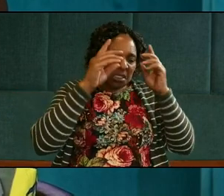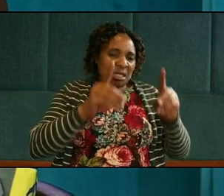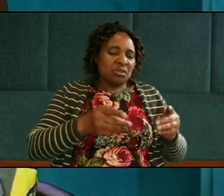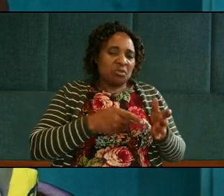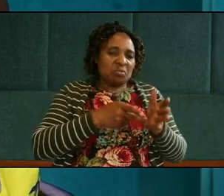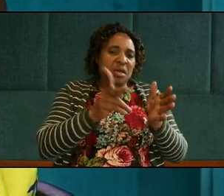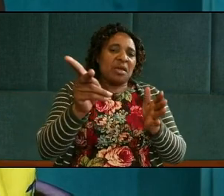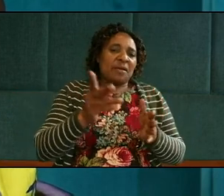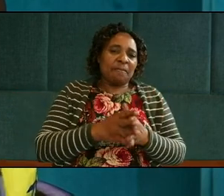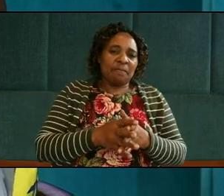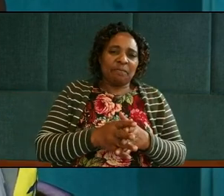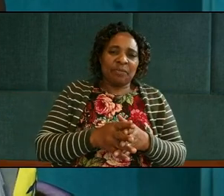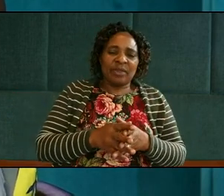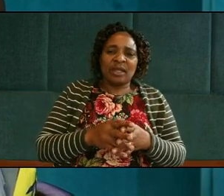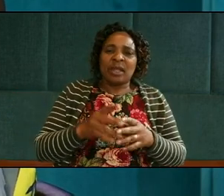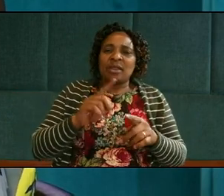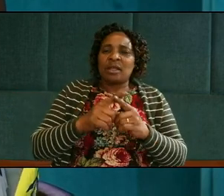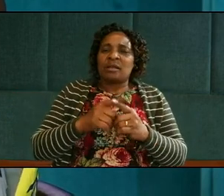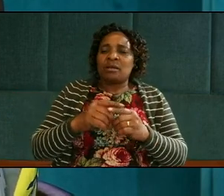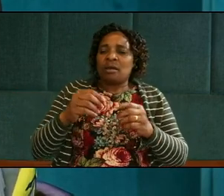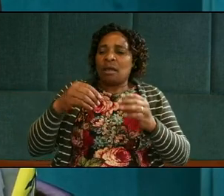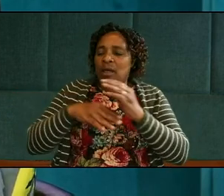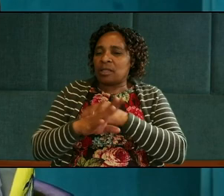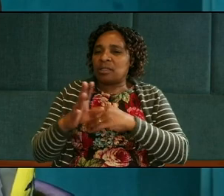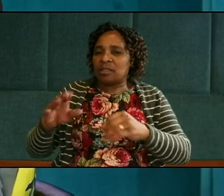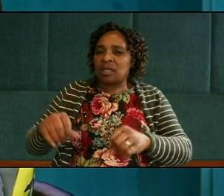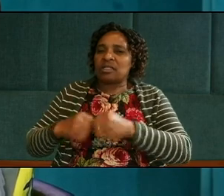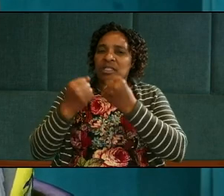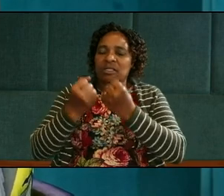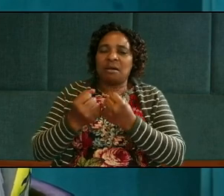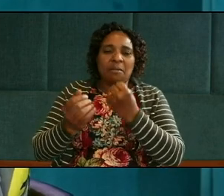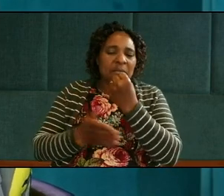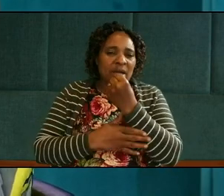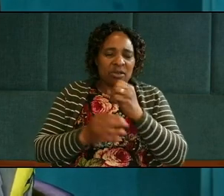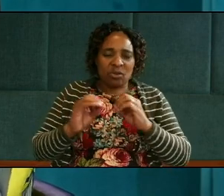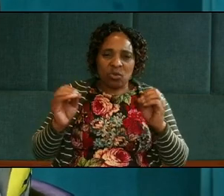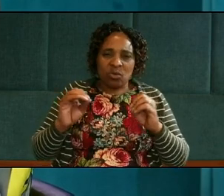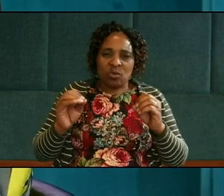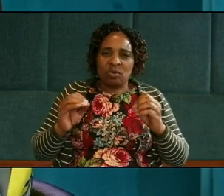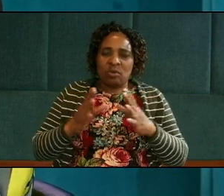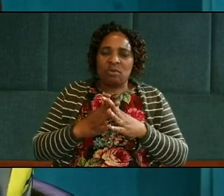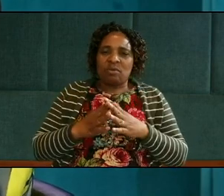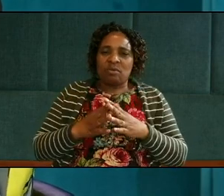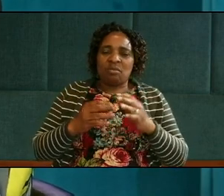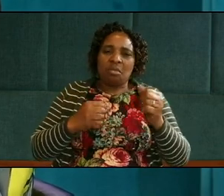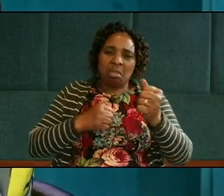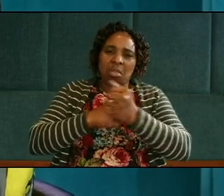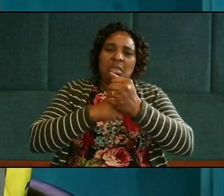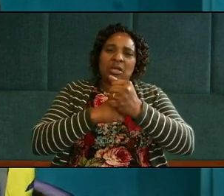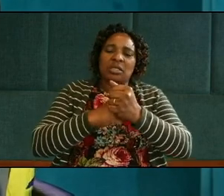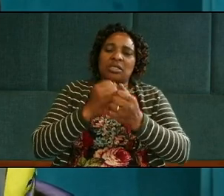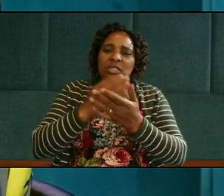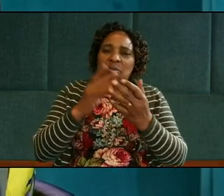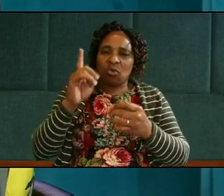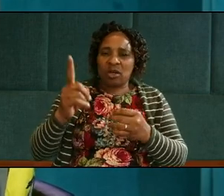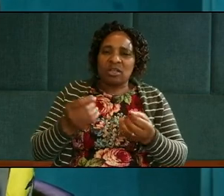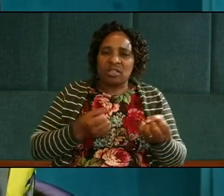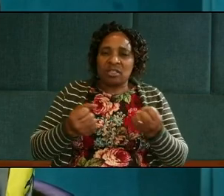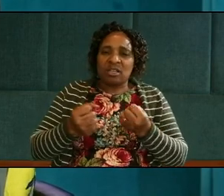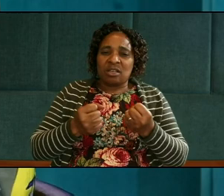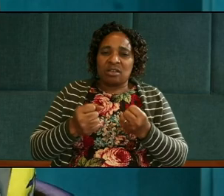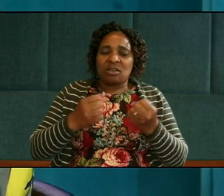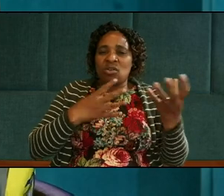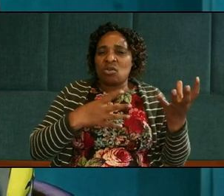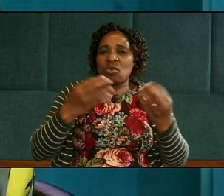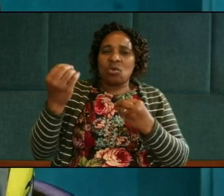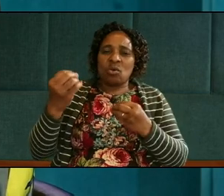And he got into an accident. Not a bad accident, but he just bumped into someone's car. And the person was like, no, it's fine, you just